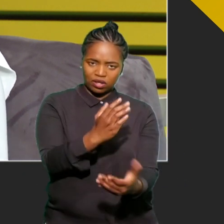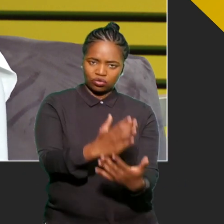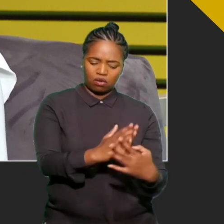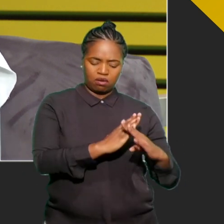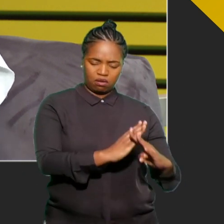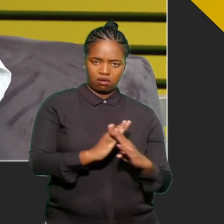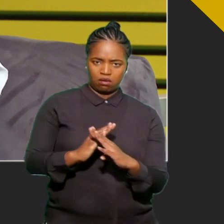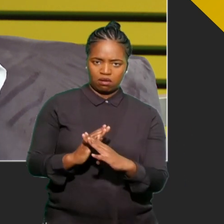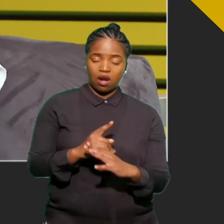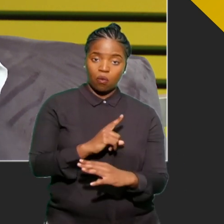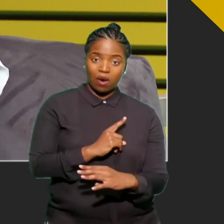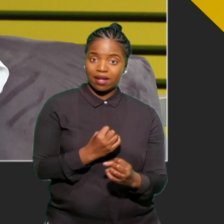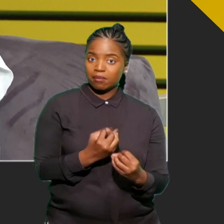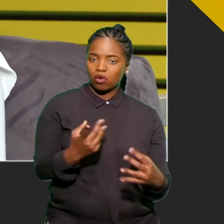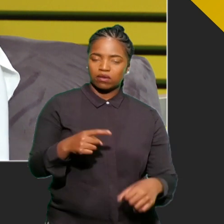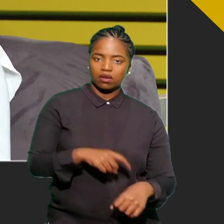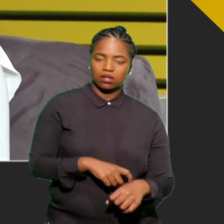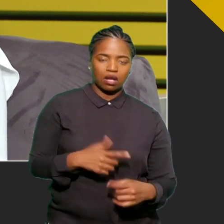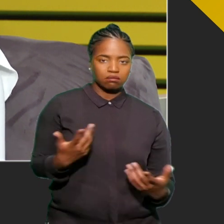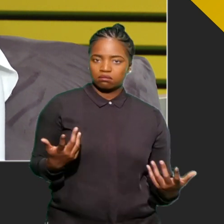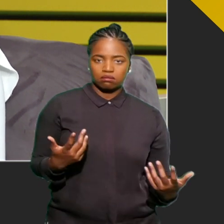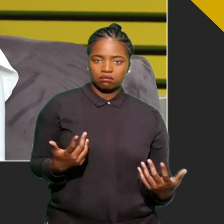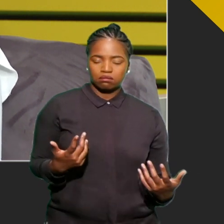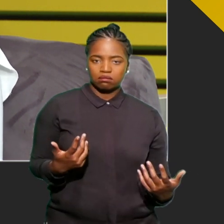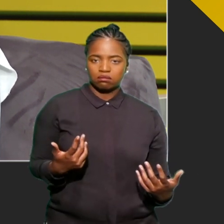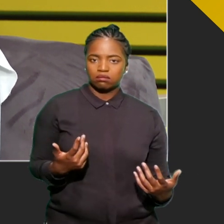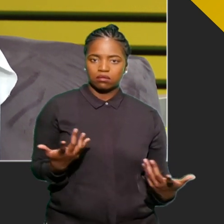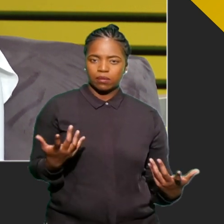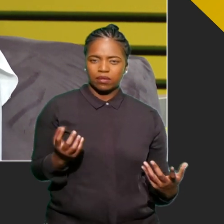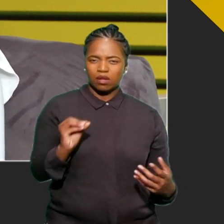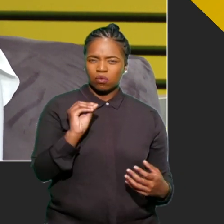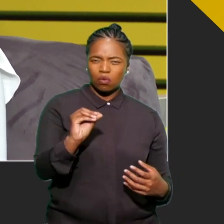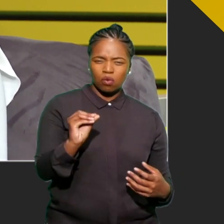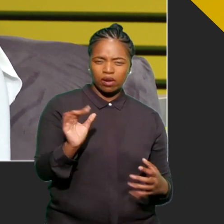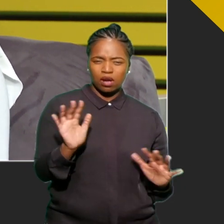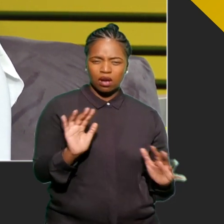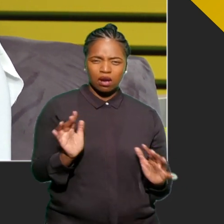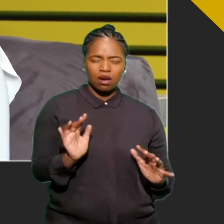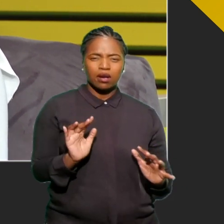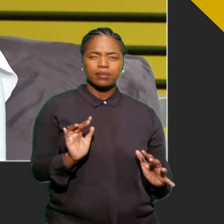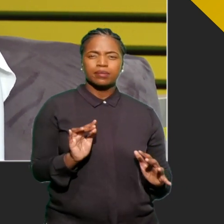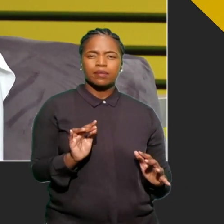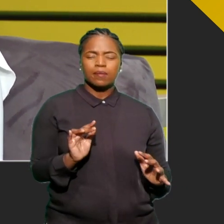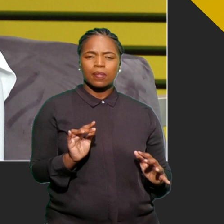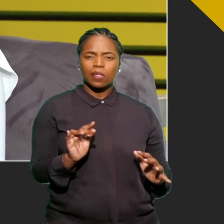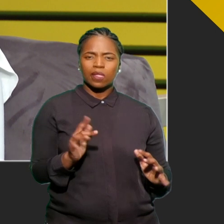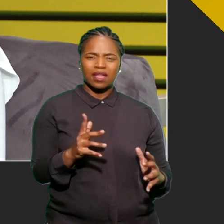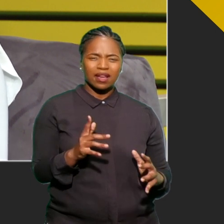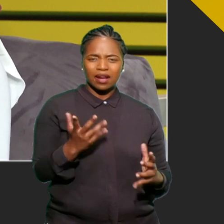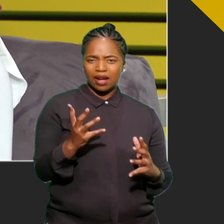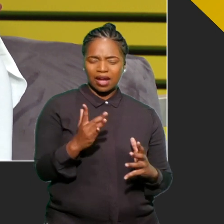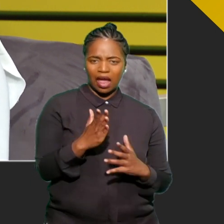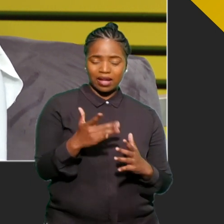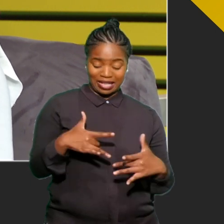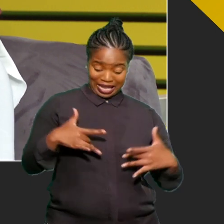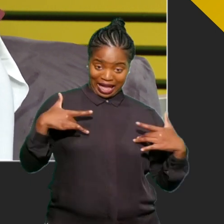most of the times, mouth digger deep in, you find there's lies a bit. Yeah. If you understand that there's